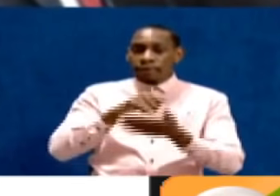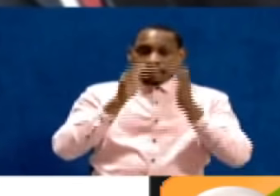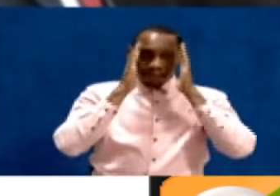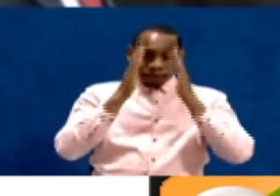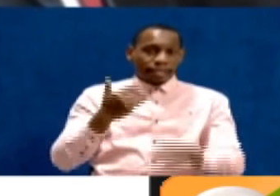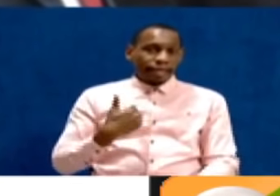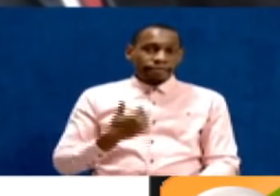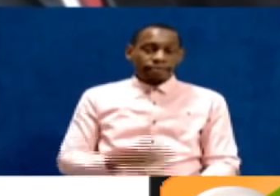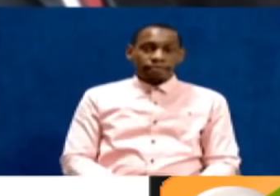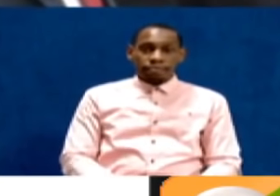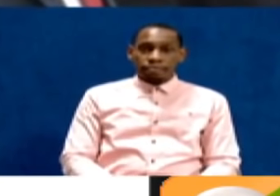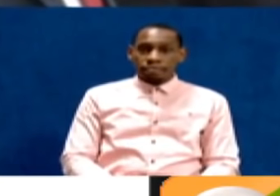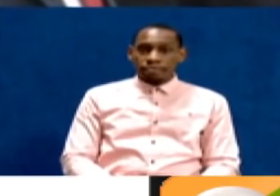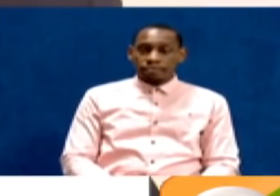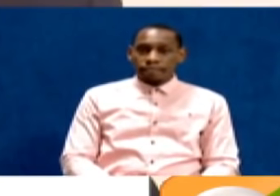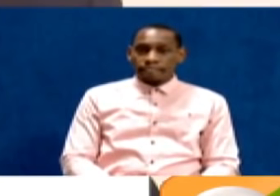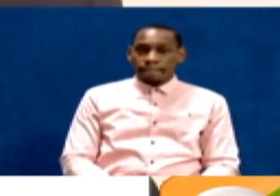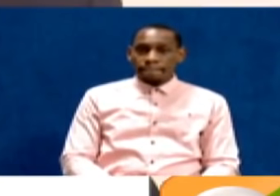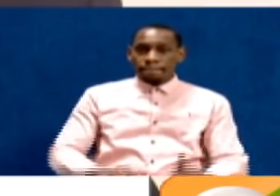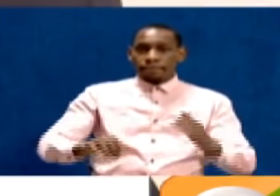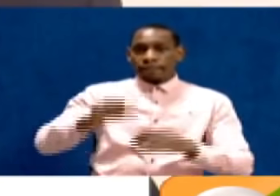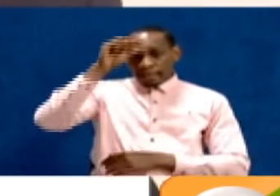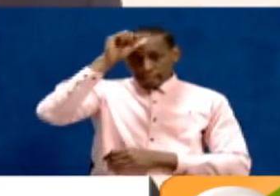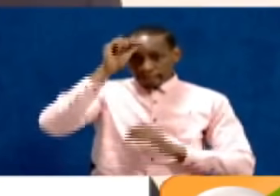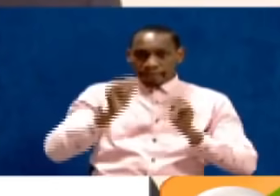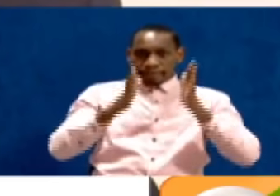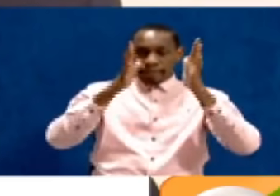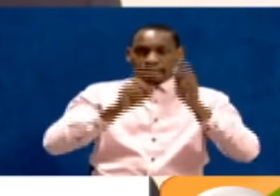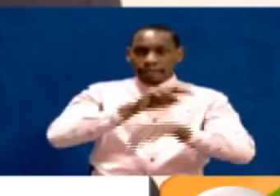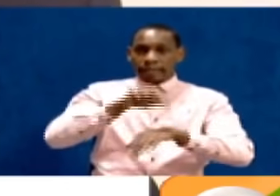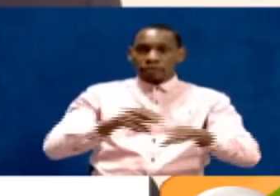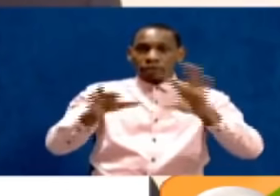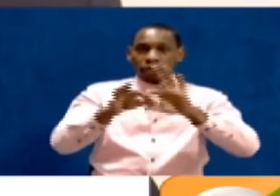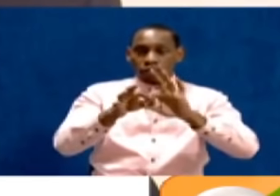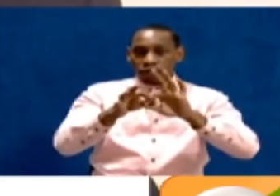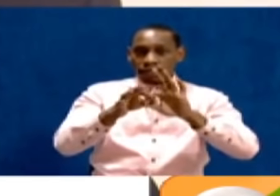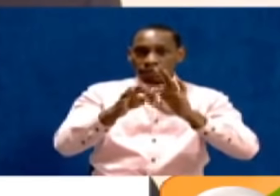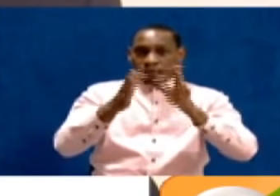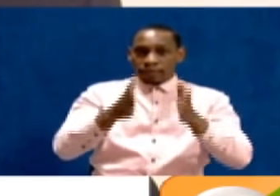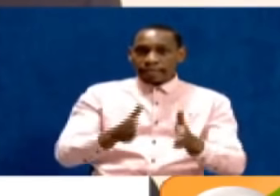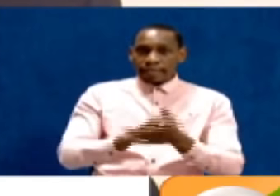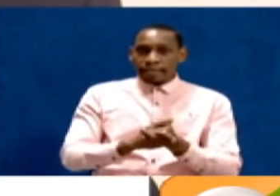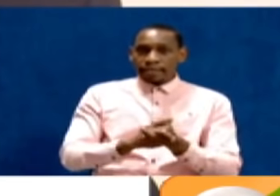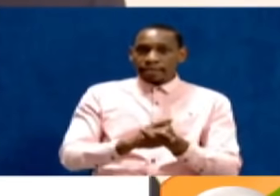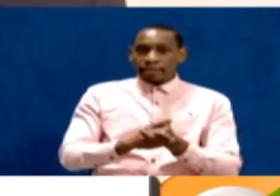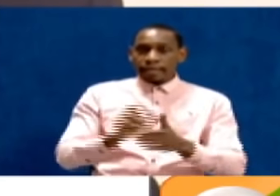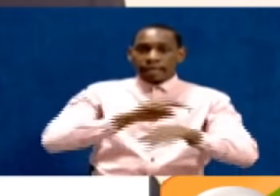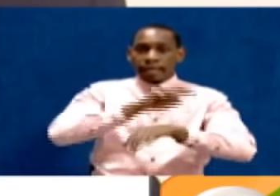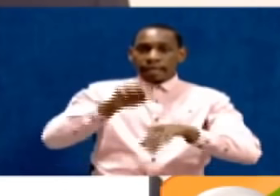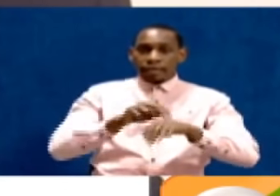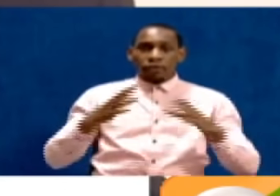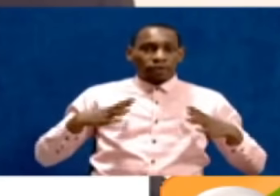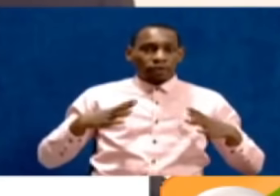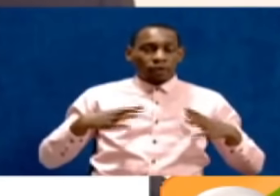attention. Are state functions on national holidays days for the president, or are they national holidays